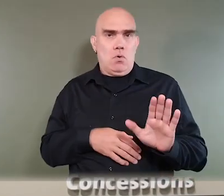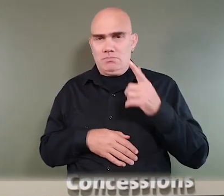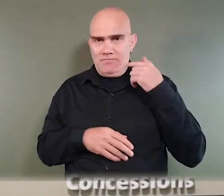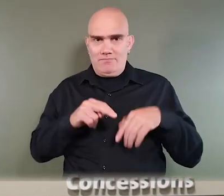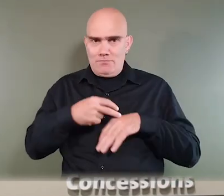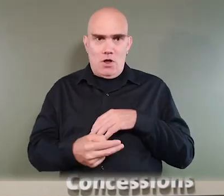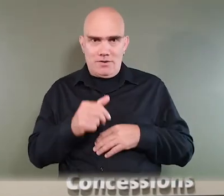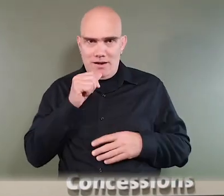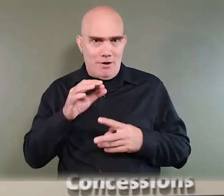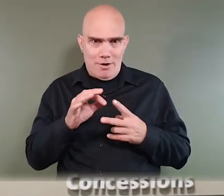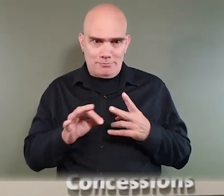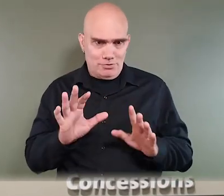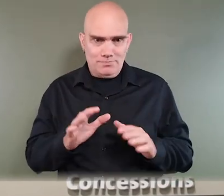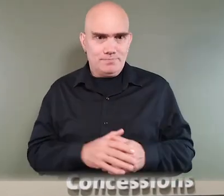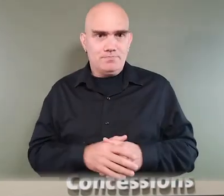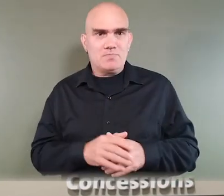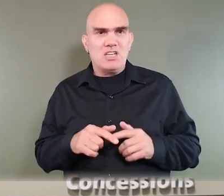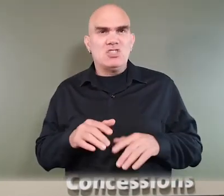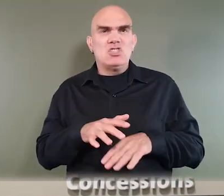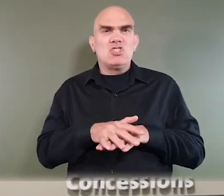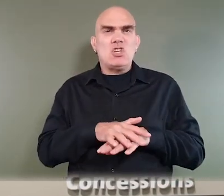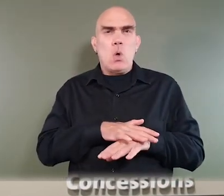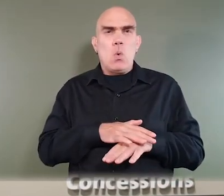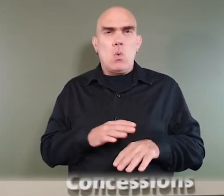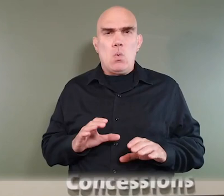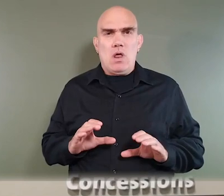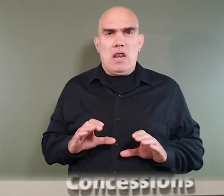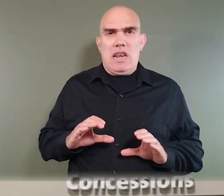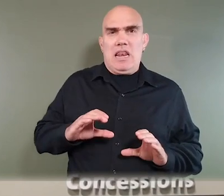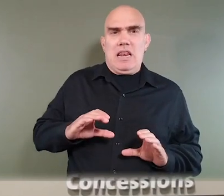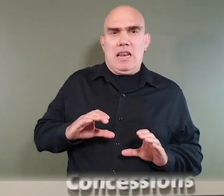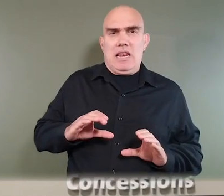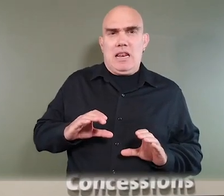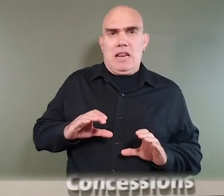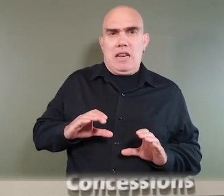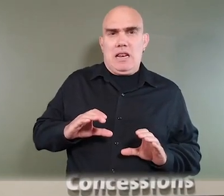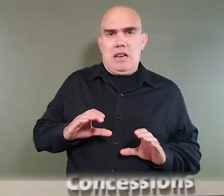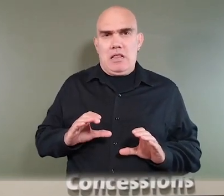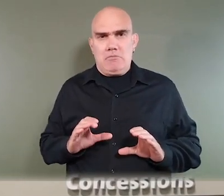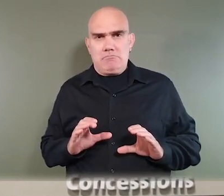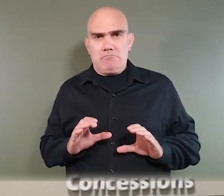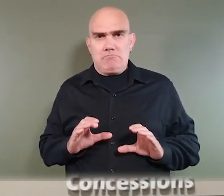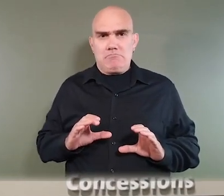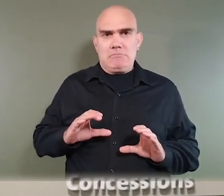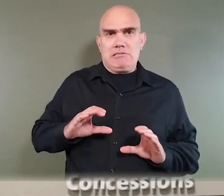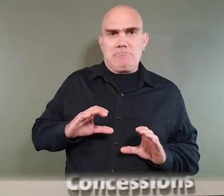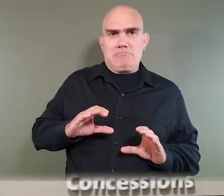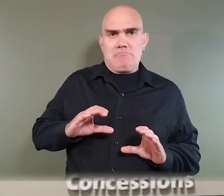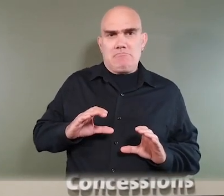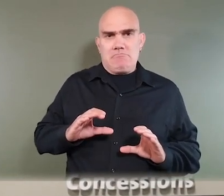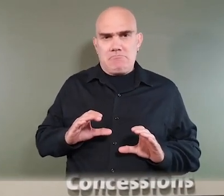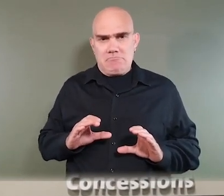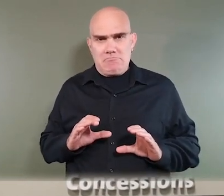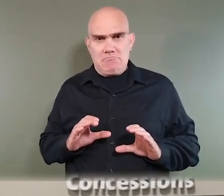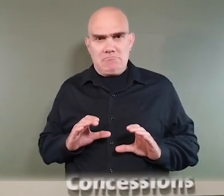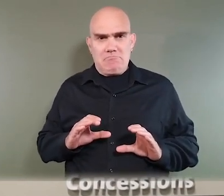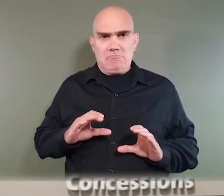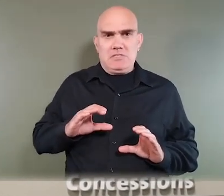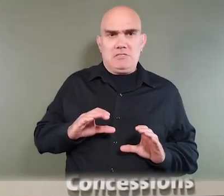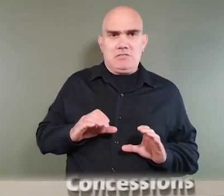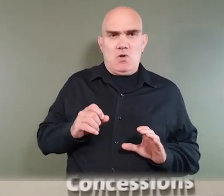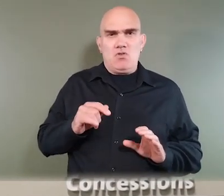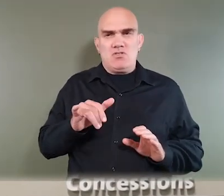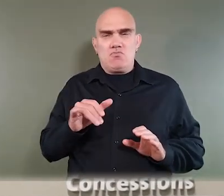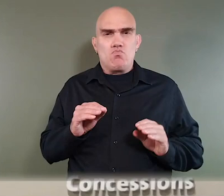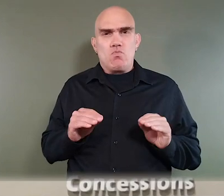And then, so it's a slow wiggle. Lift and lower, lift and lower, lift and lower, lift and lower, right? Like you're wiggling in slow